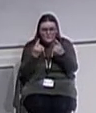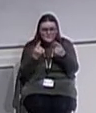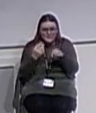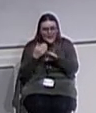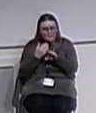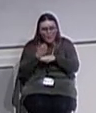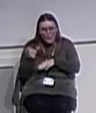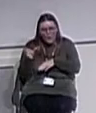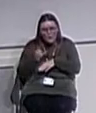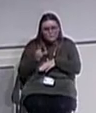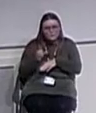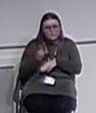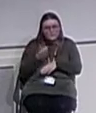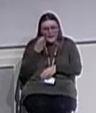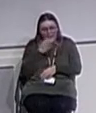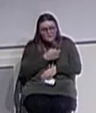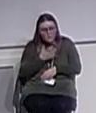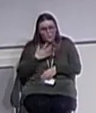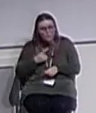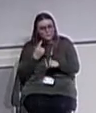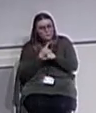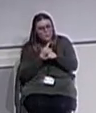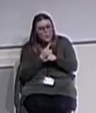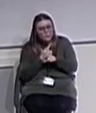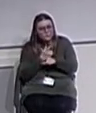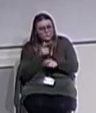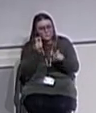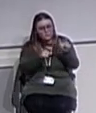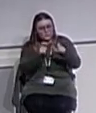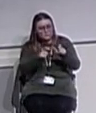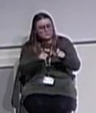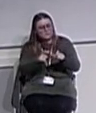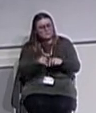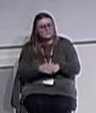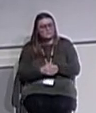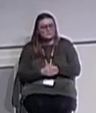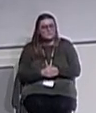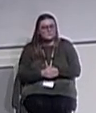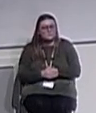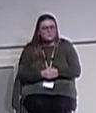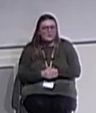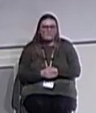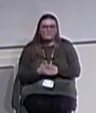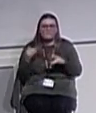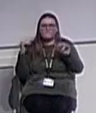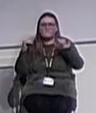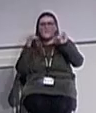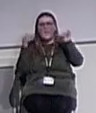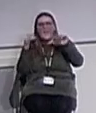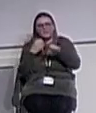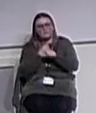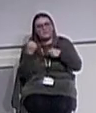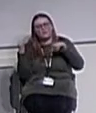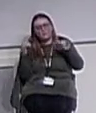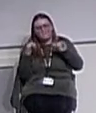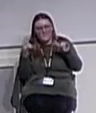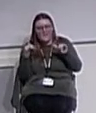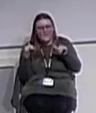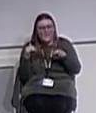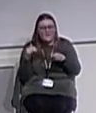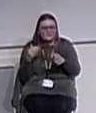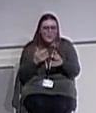can we talk to your graduates? So they hold graduate kind of fairs where the company's coming. We have a